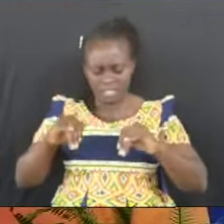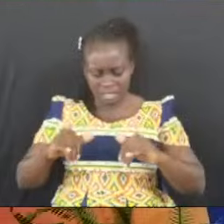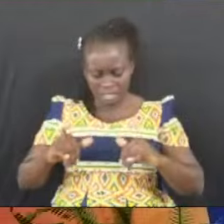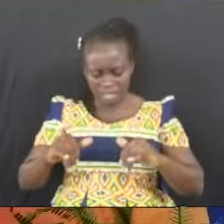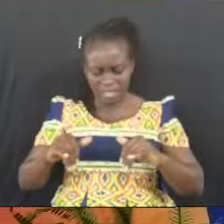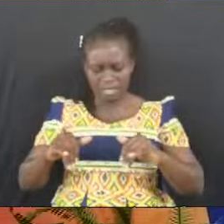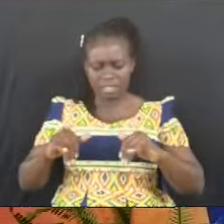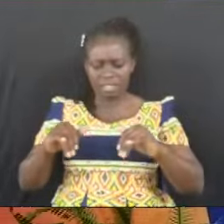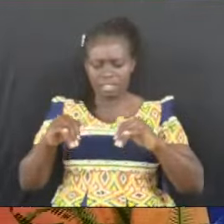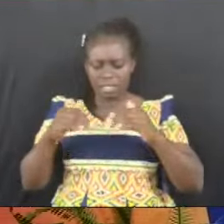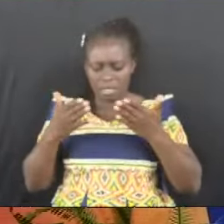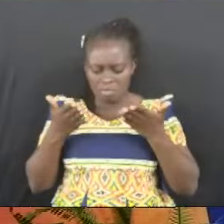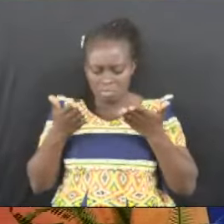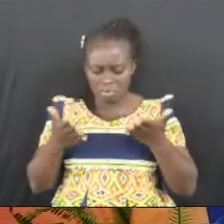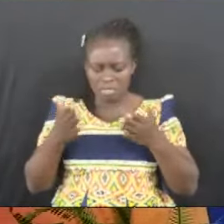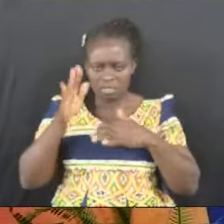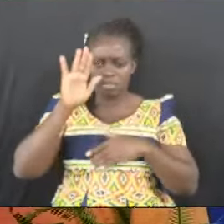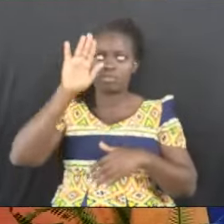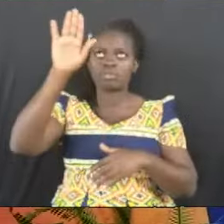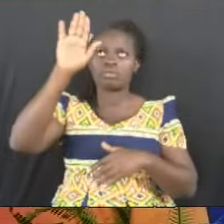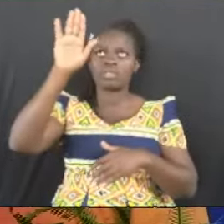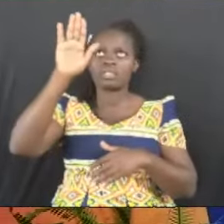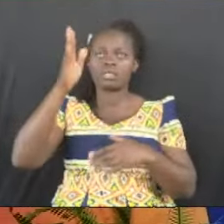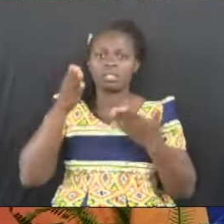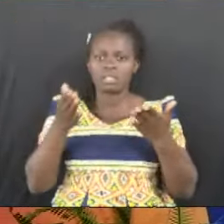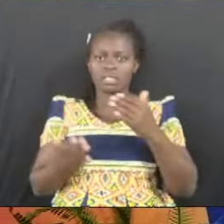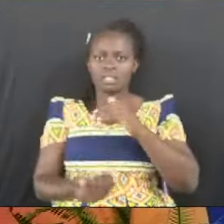in your presence this morning,